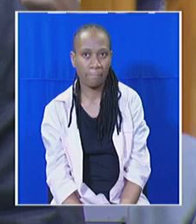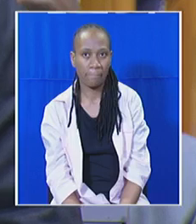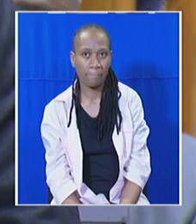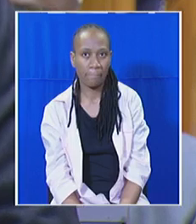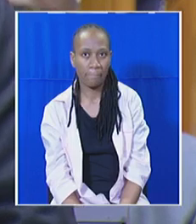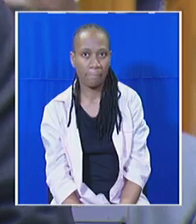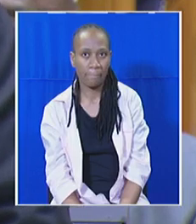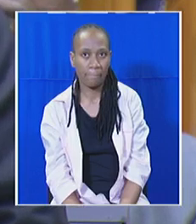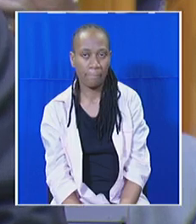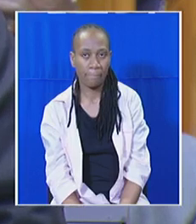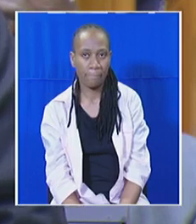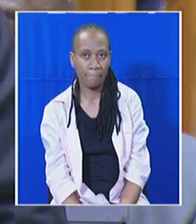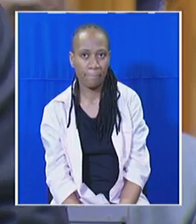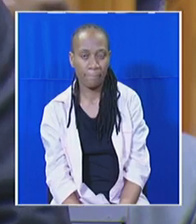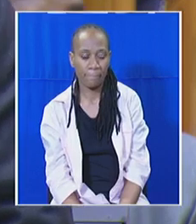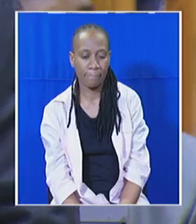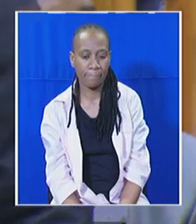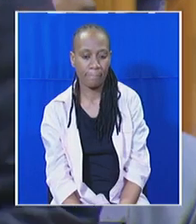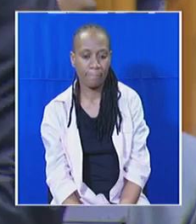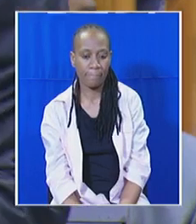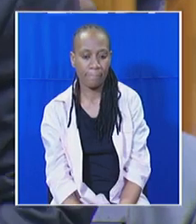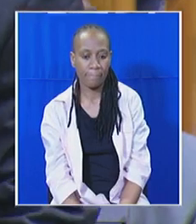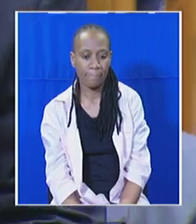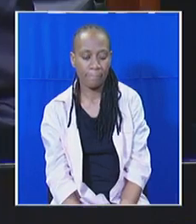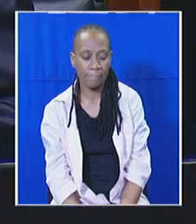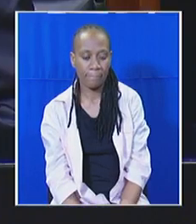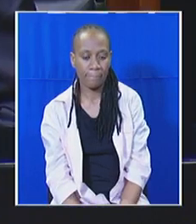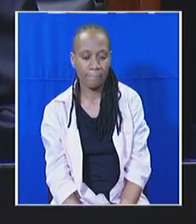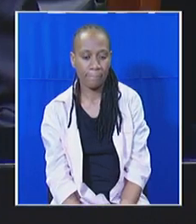kubuyiswane. Ngiyabonga kakhulu sekela somlomo.